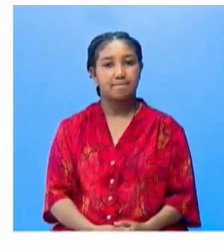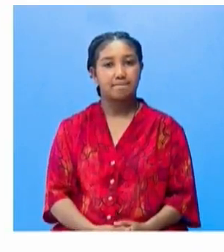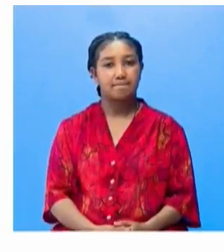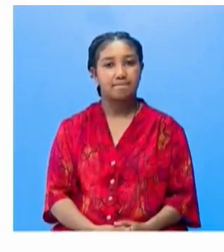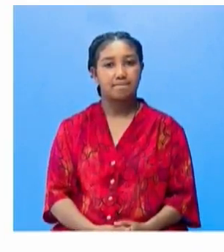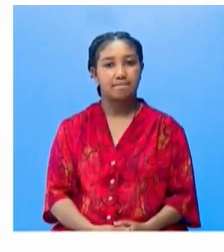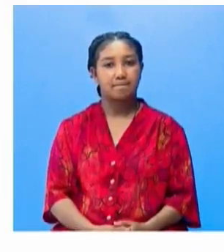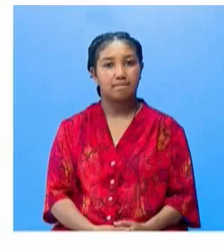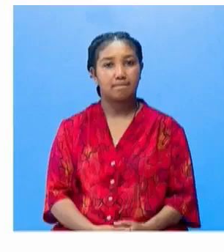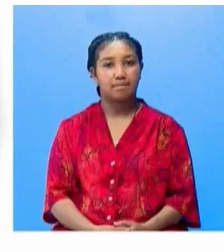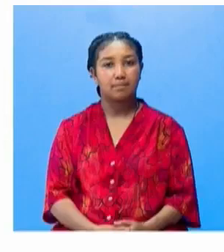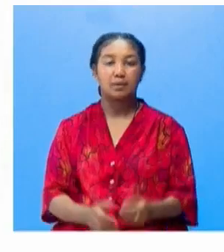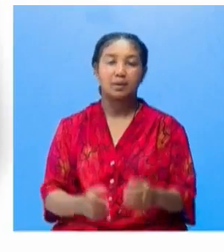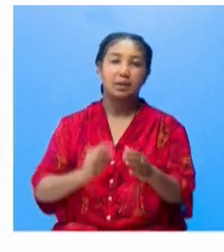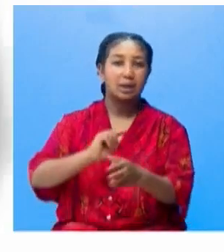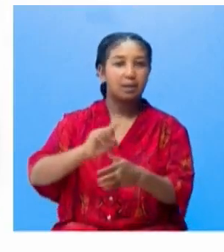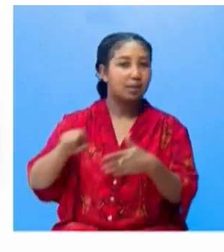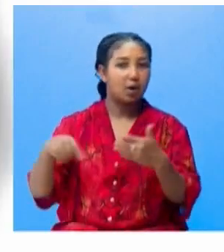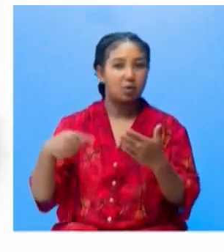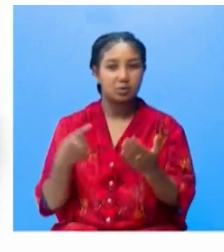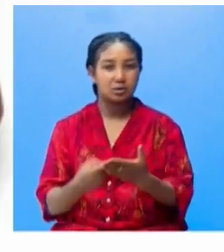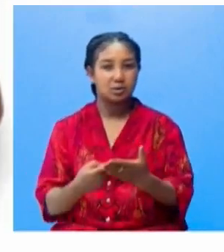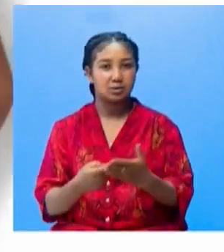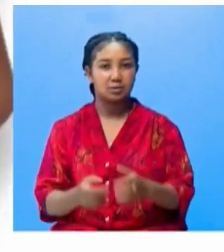Opinion about